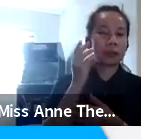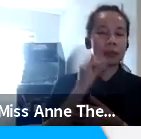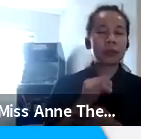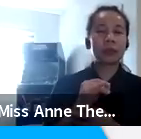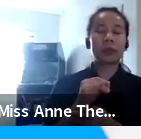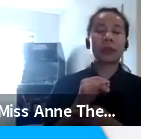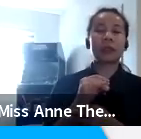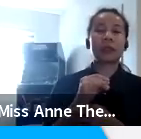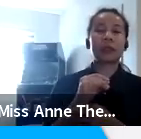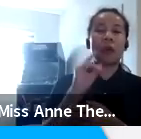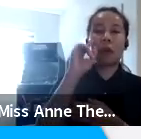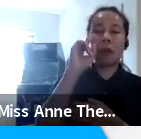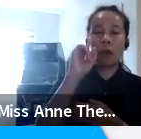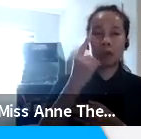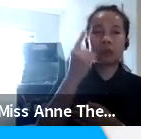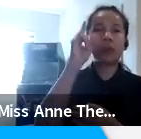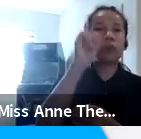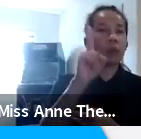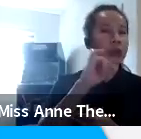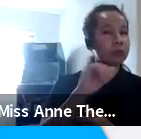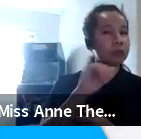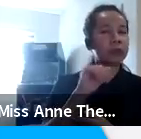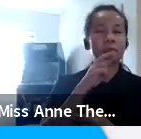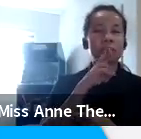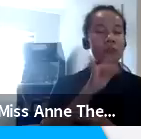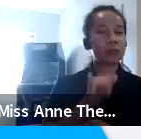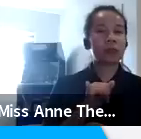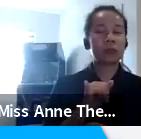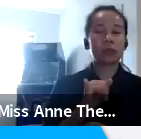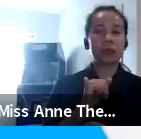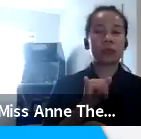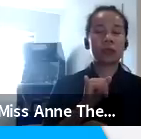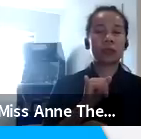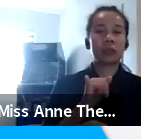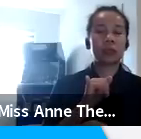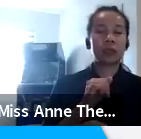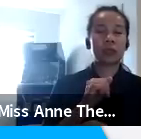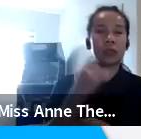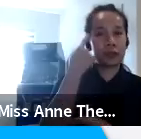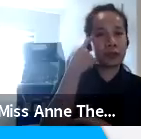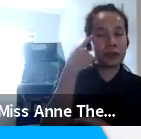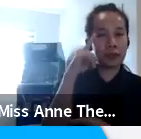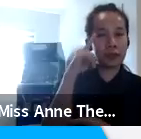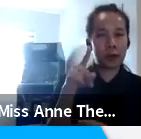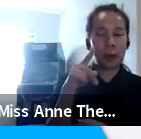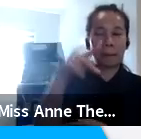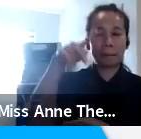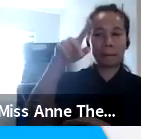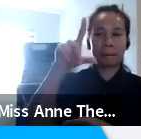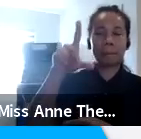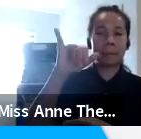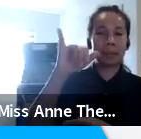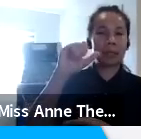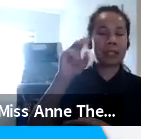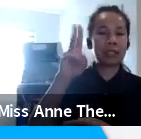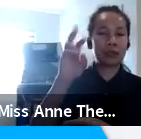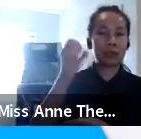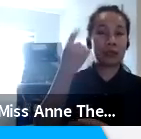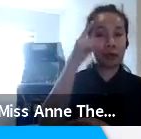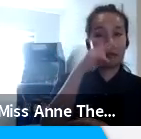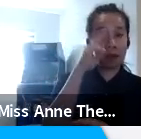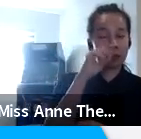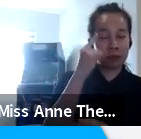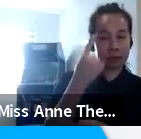only one travel was really for leisure. And I paid for that one travel. That was